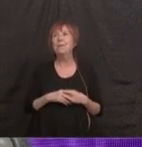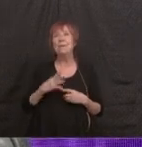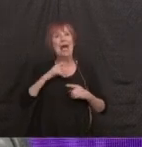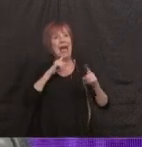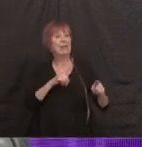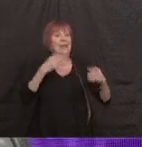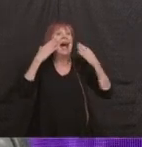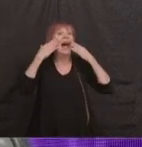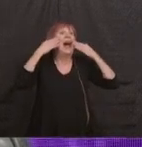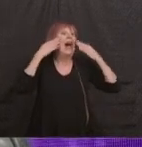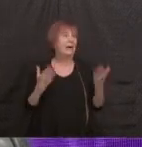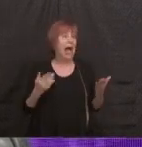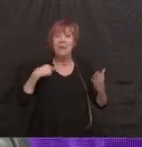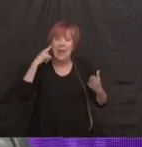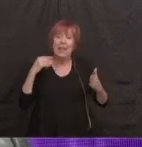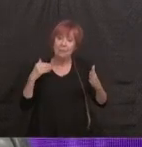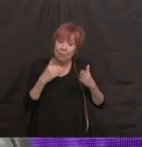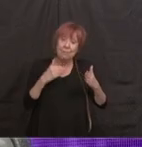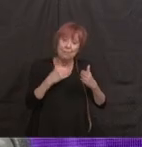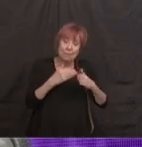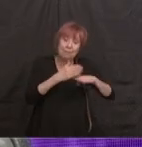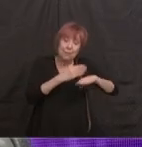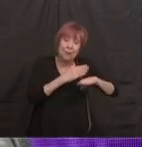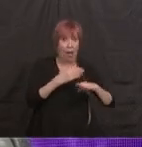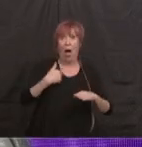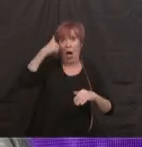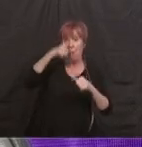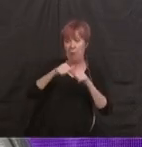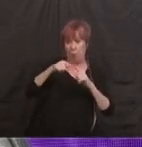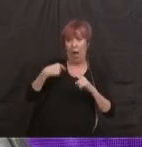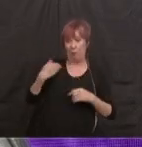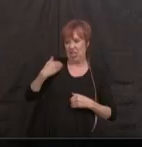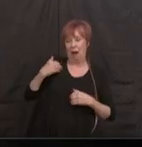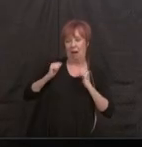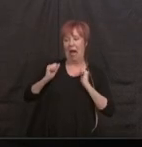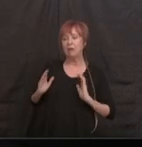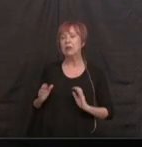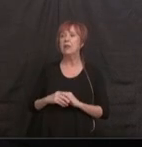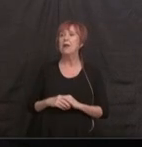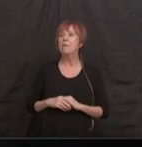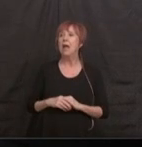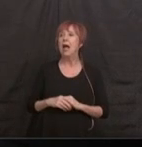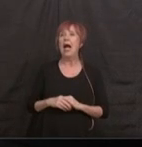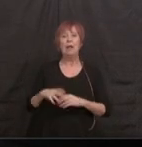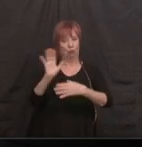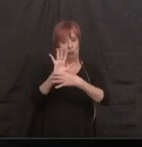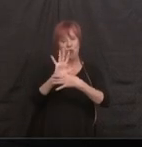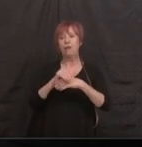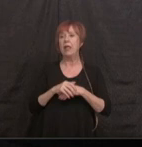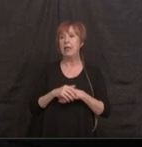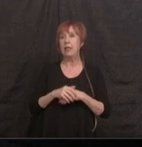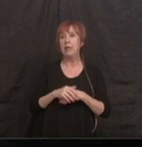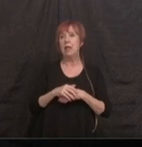don't know. Yeah. The answer is I think we're getting closer. You know, I remember when I was a younger actress and there would be a movie and it would be a